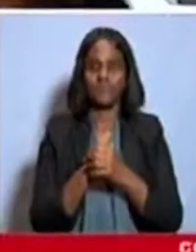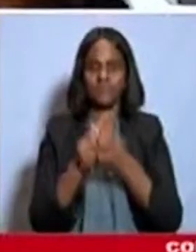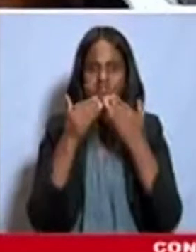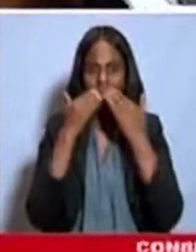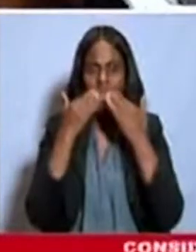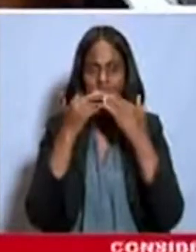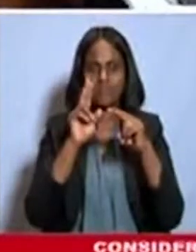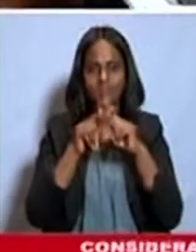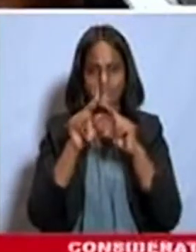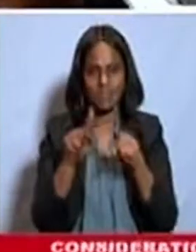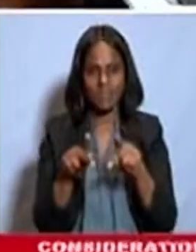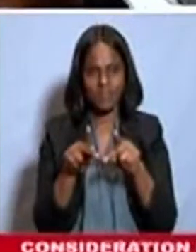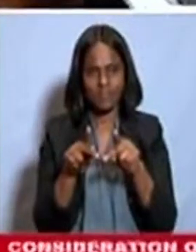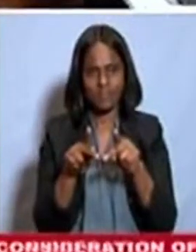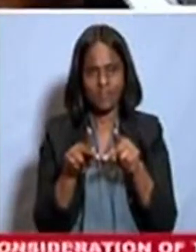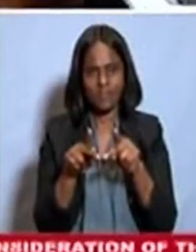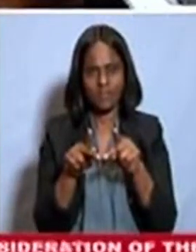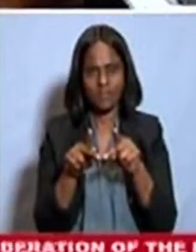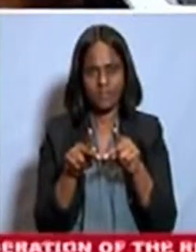Thank you, Chair.